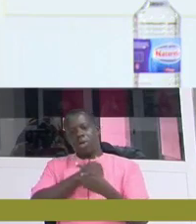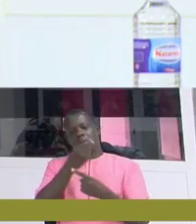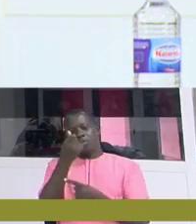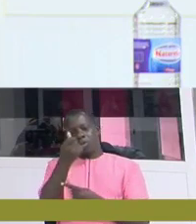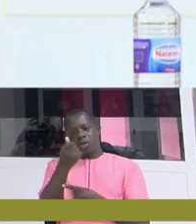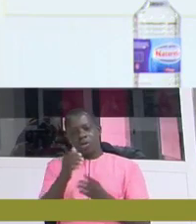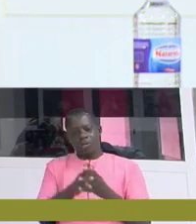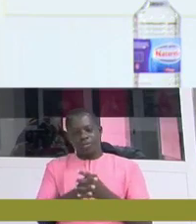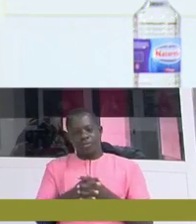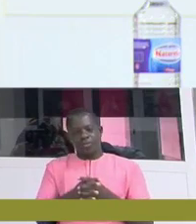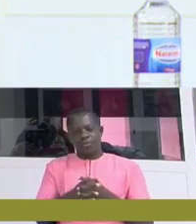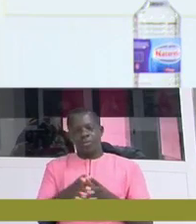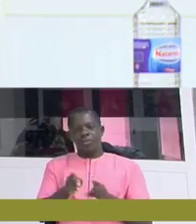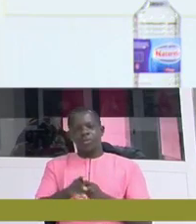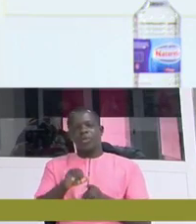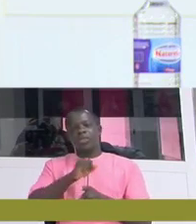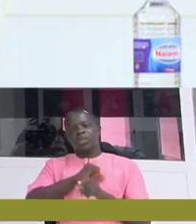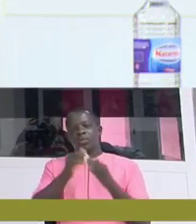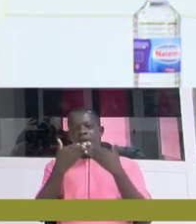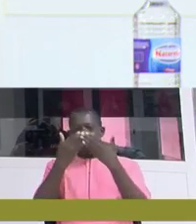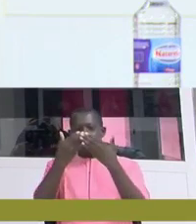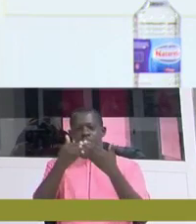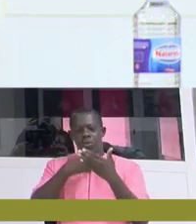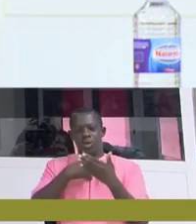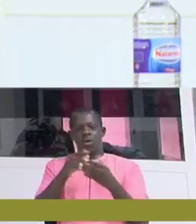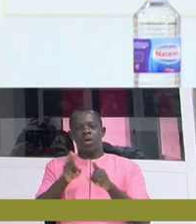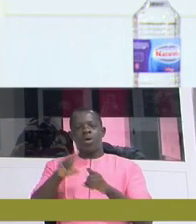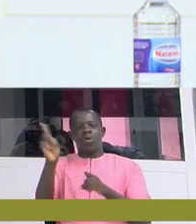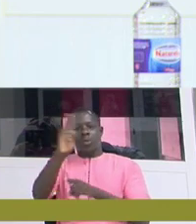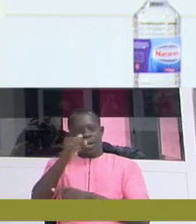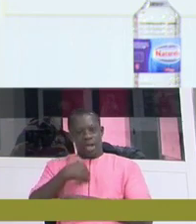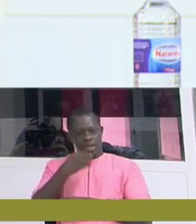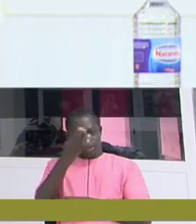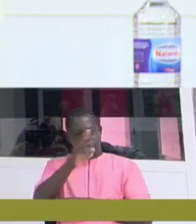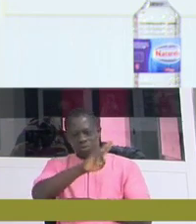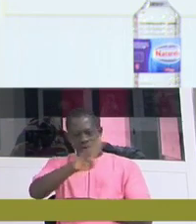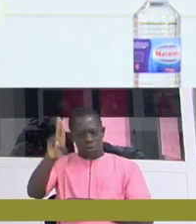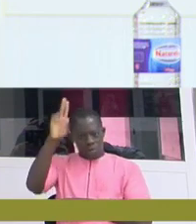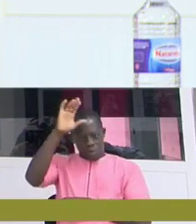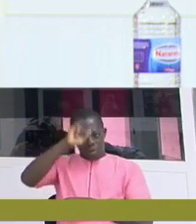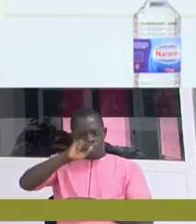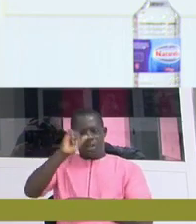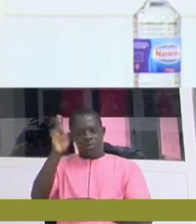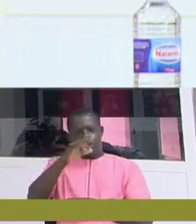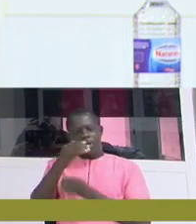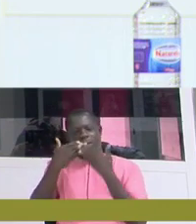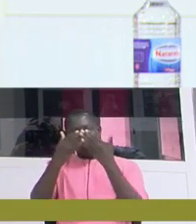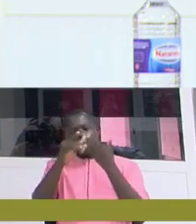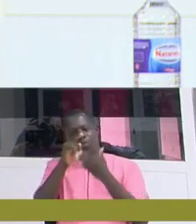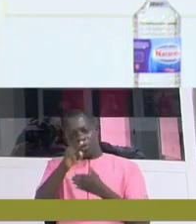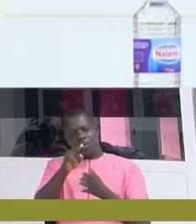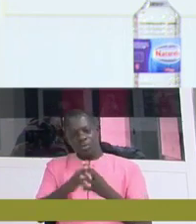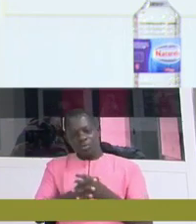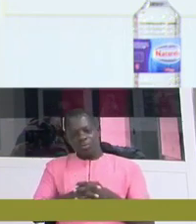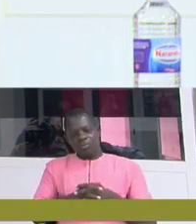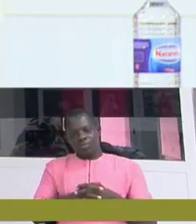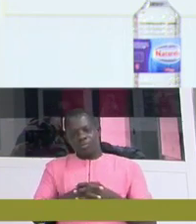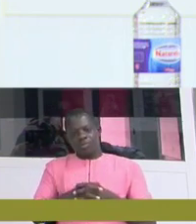today as well. Assis told me, can't you understand what I told you?